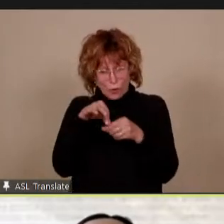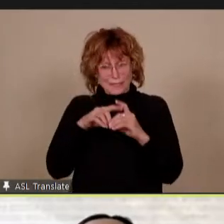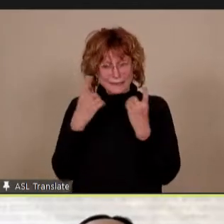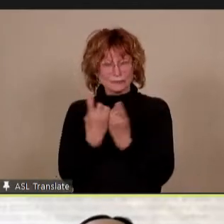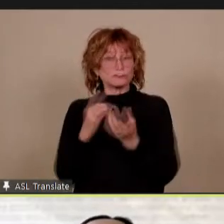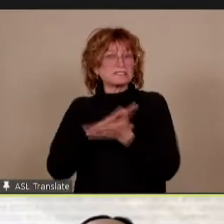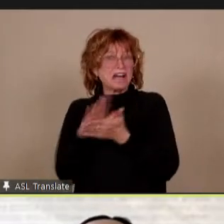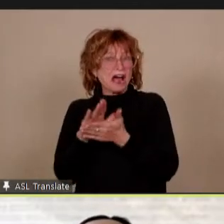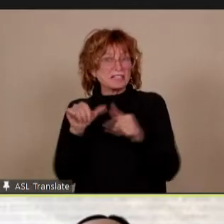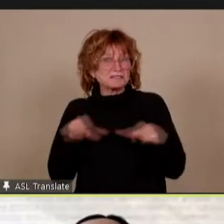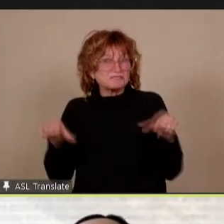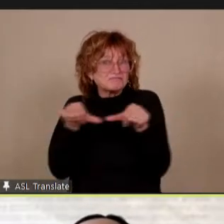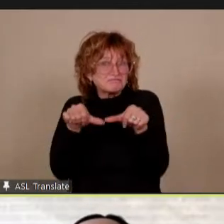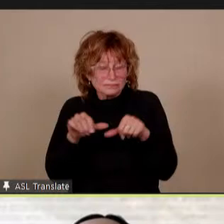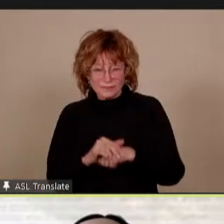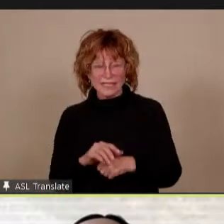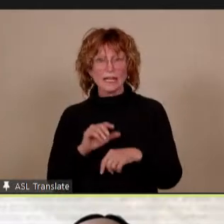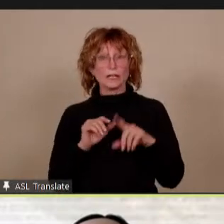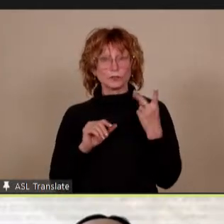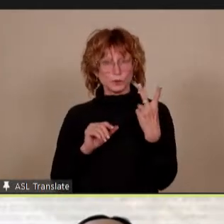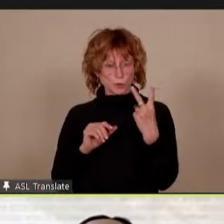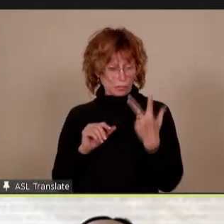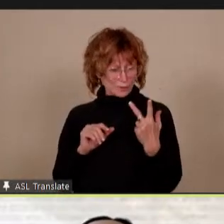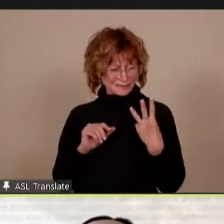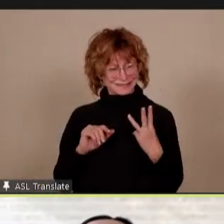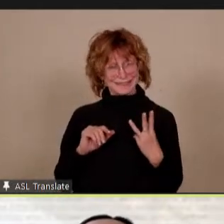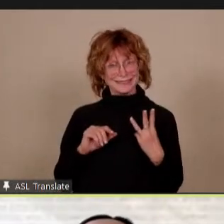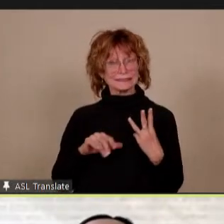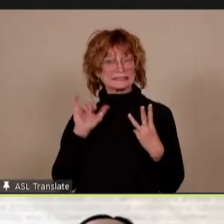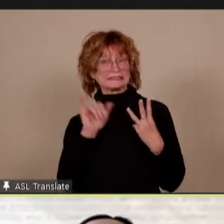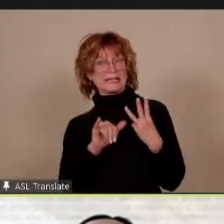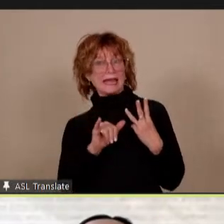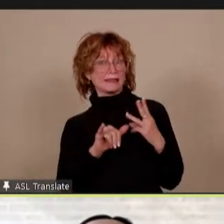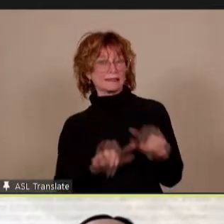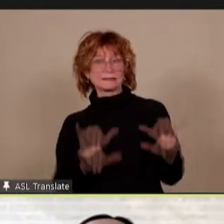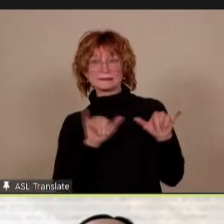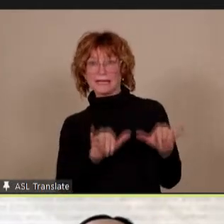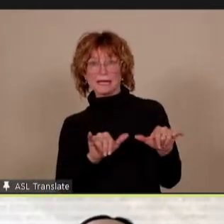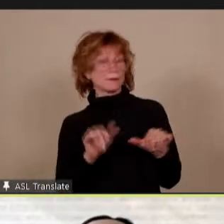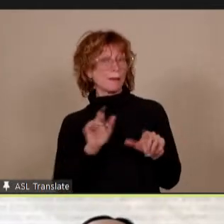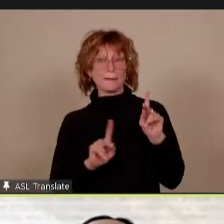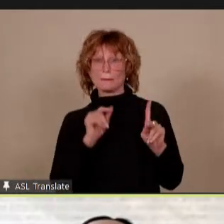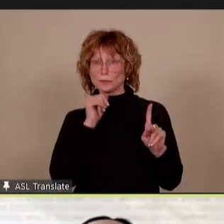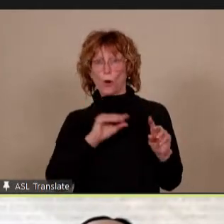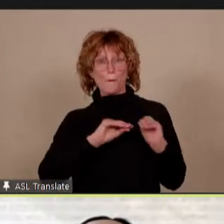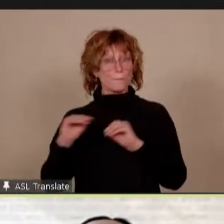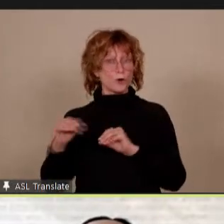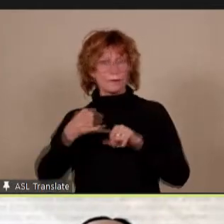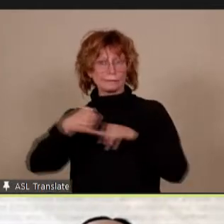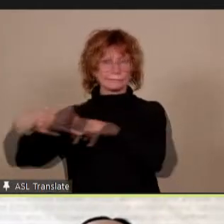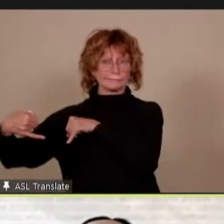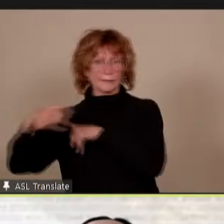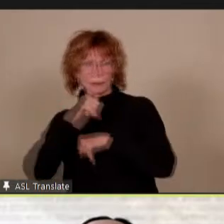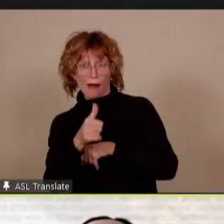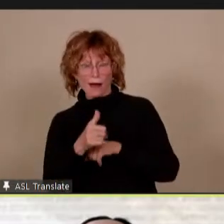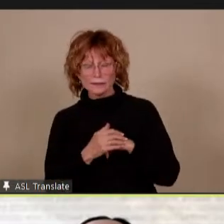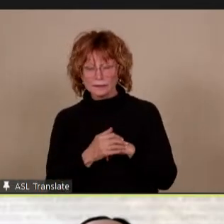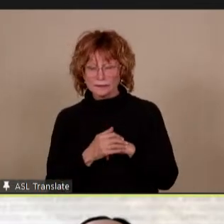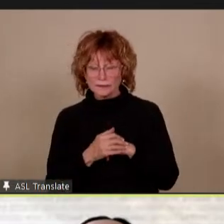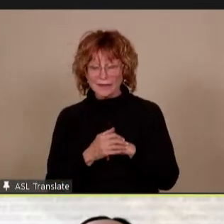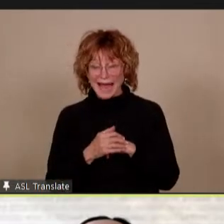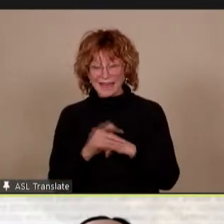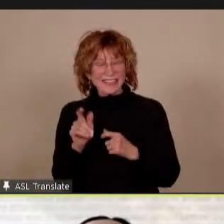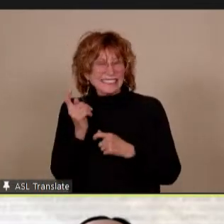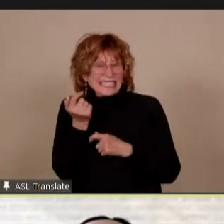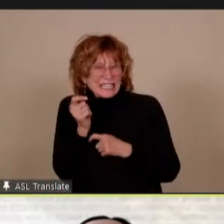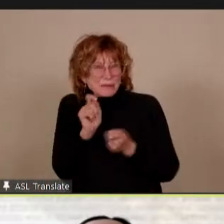shapes. Districts 2, 3, and 6 remain wholly intact. Nobody moves. And there is some slight shifting